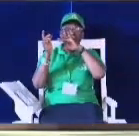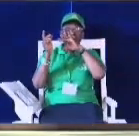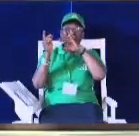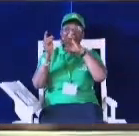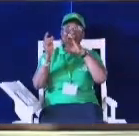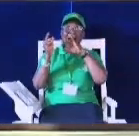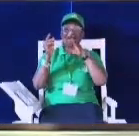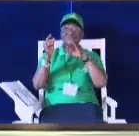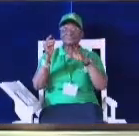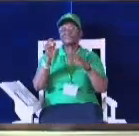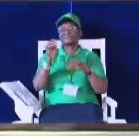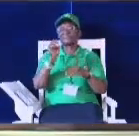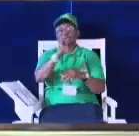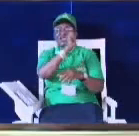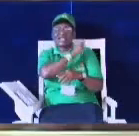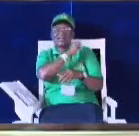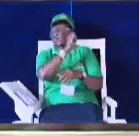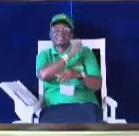Adeboye, be healed.